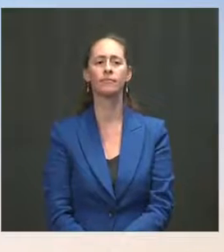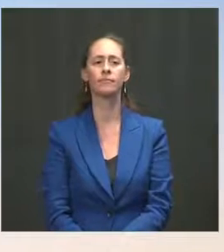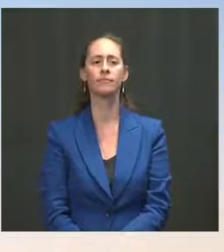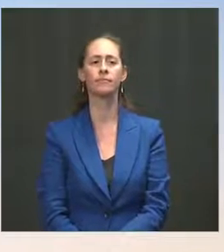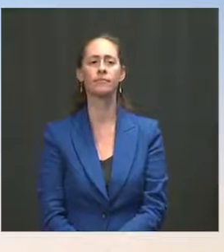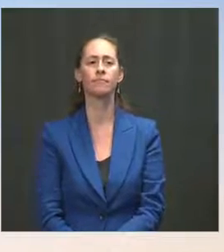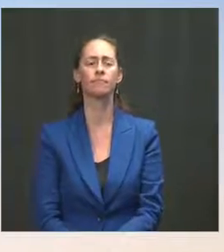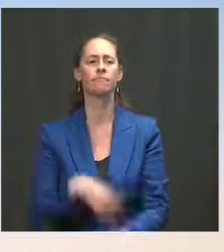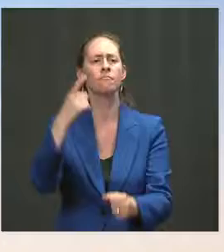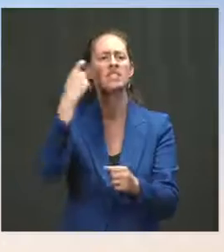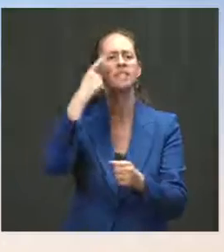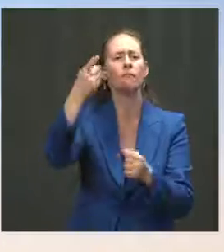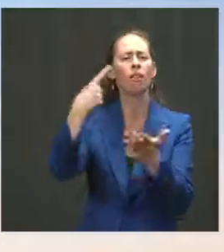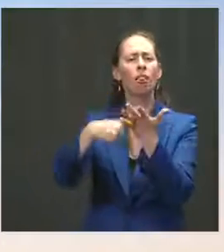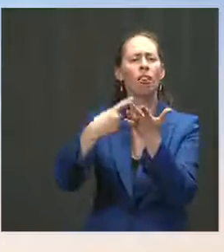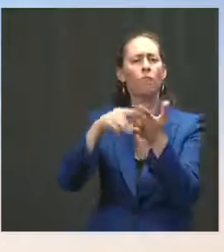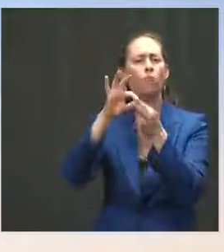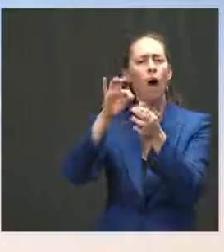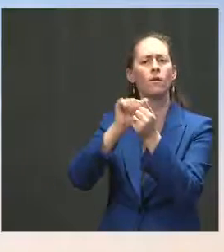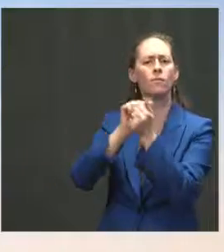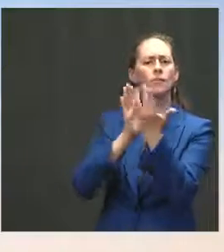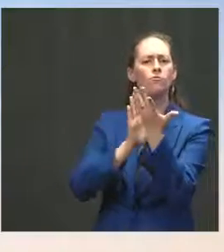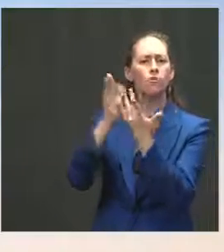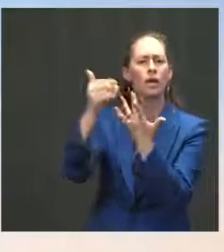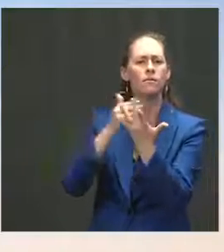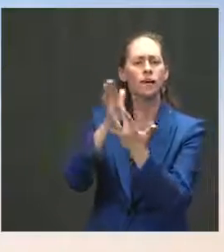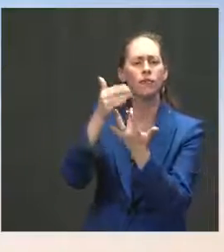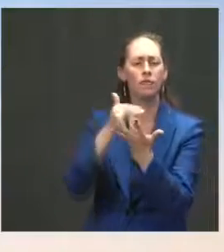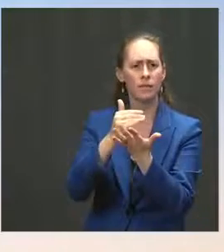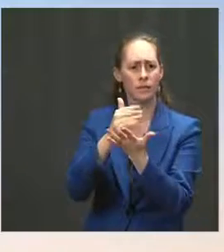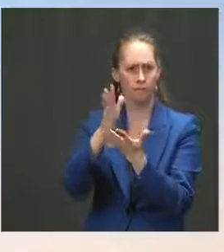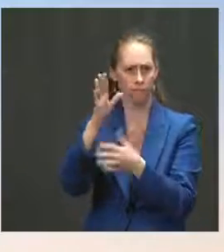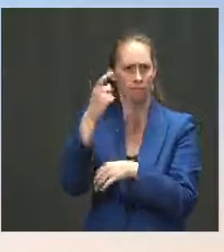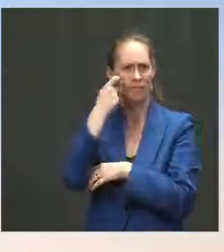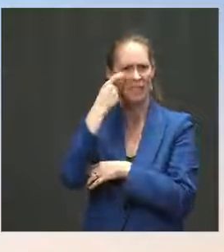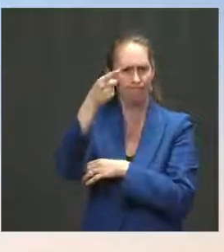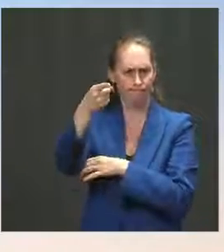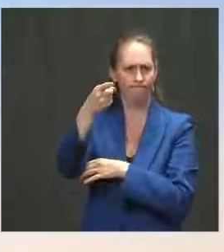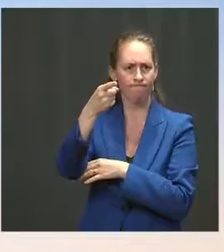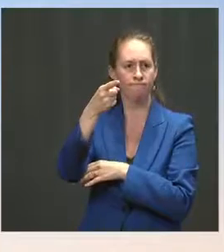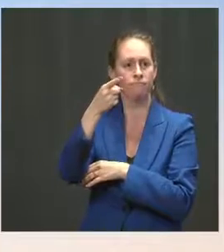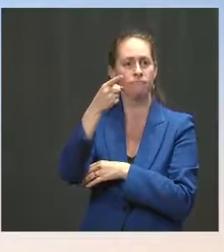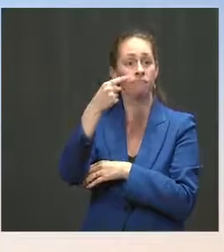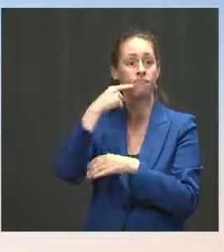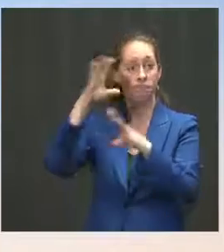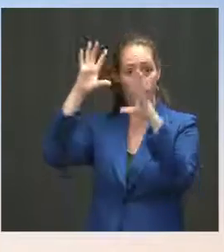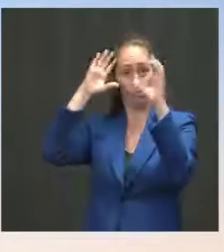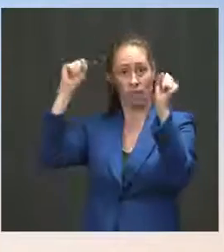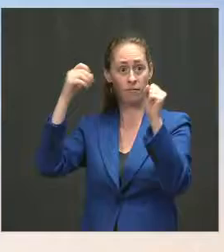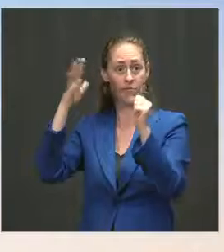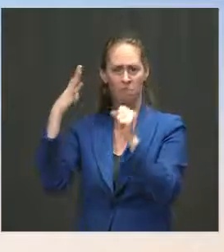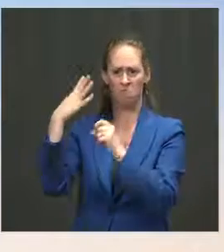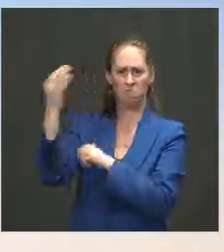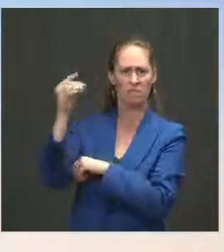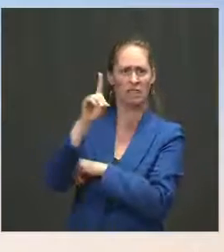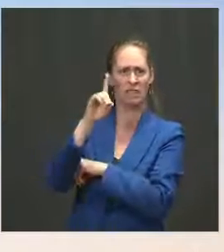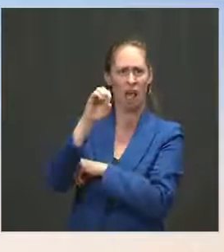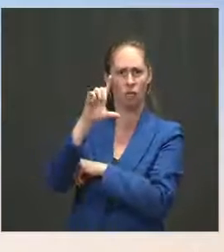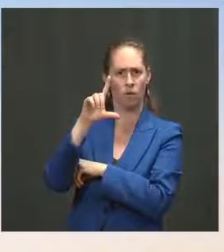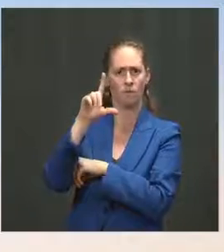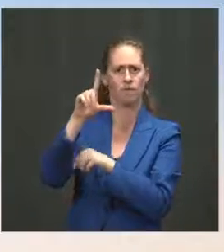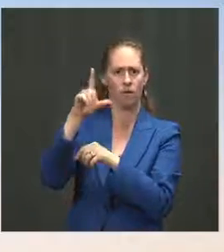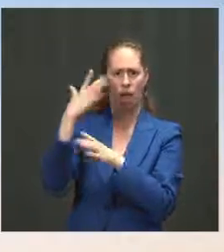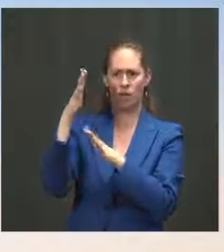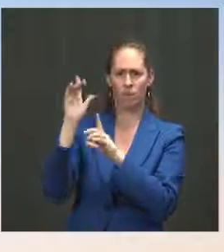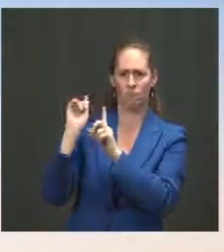noted earlier, the president's been to Delaware 17 times. It's soon going to be 18 and 19 times over the past 6 months. I want to know how visits